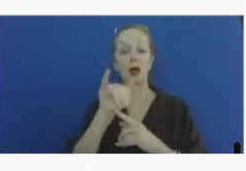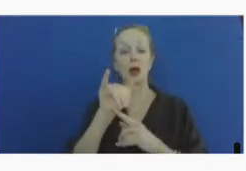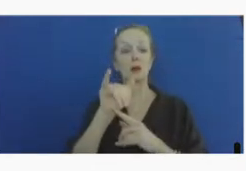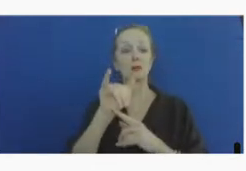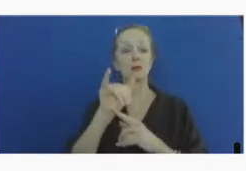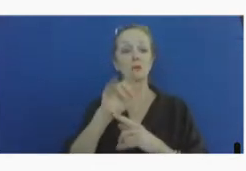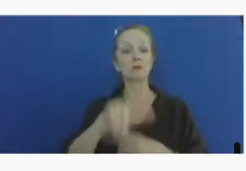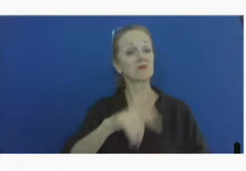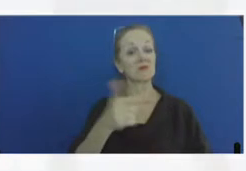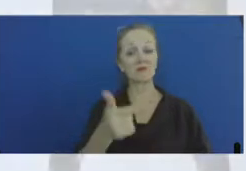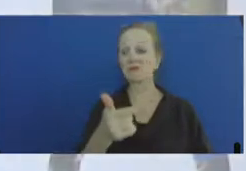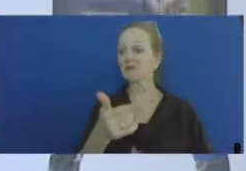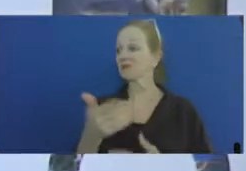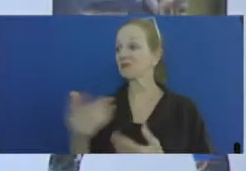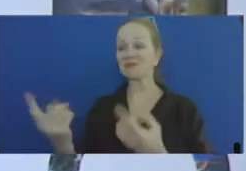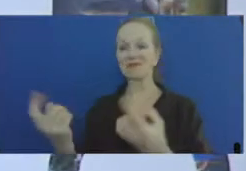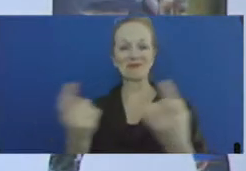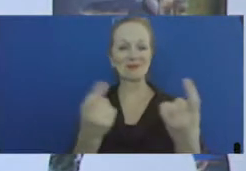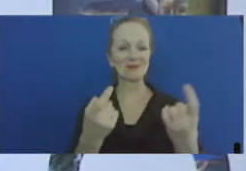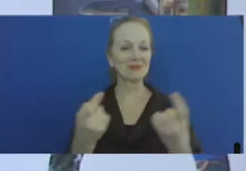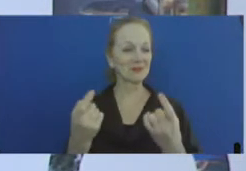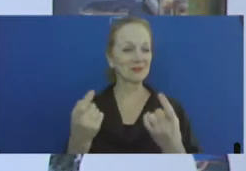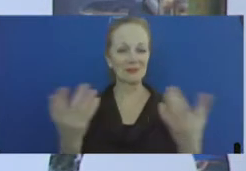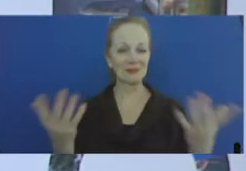happy to answer any questions.